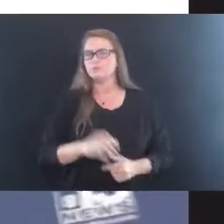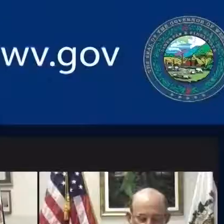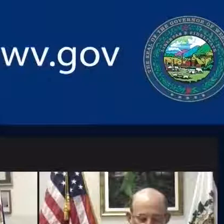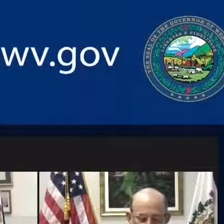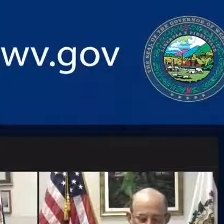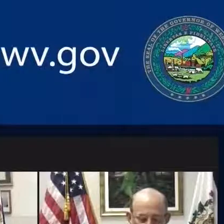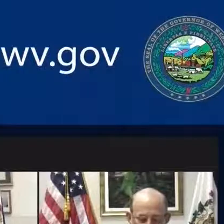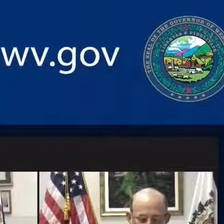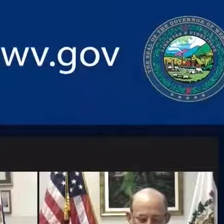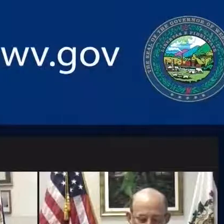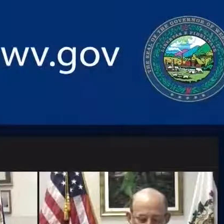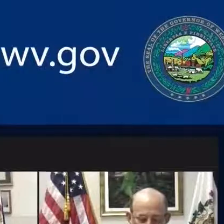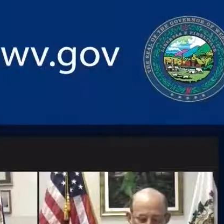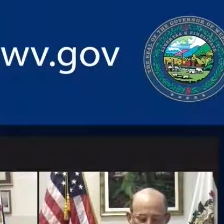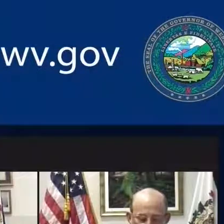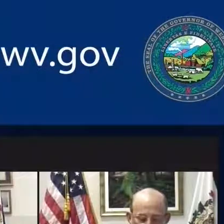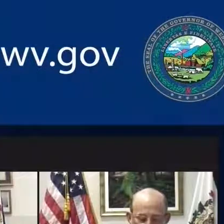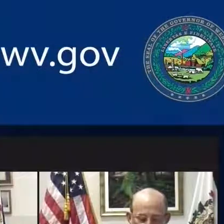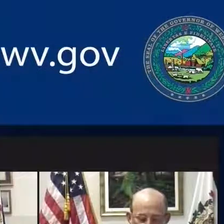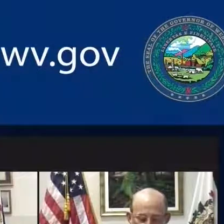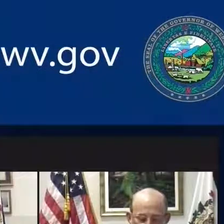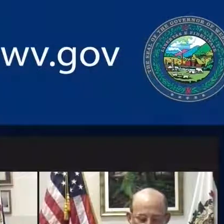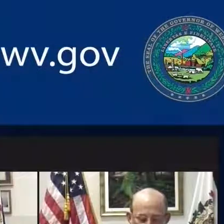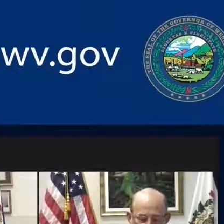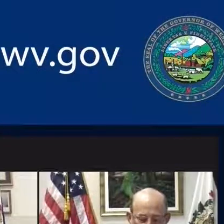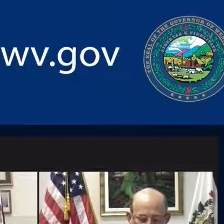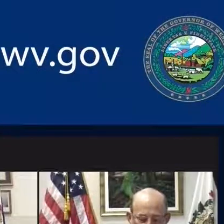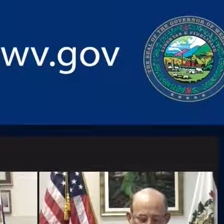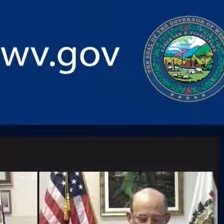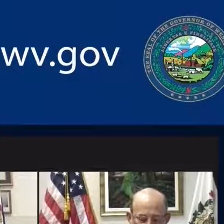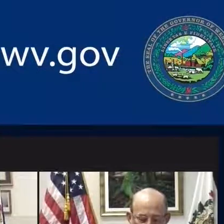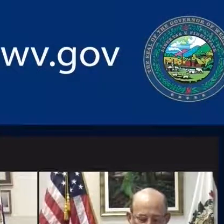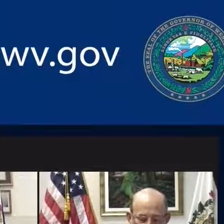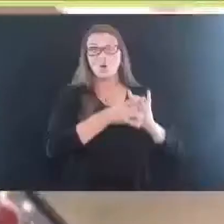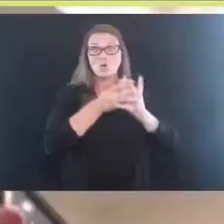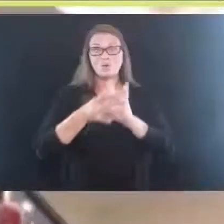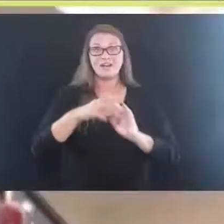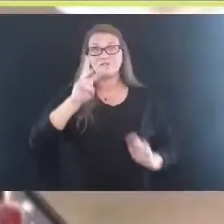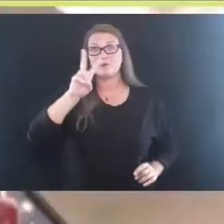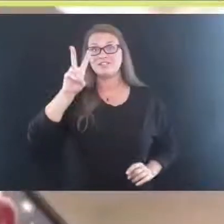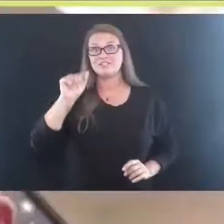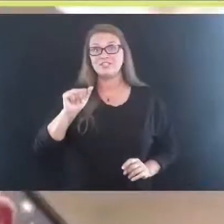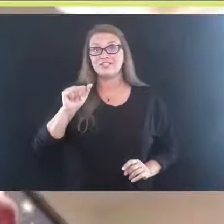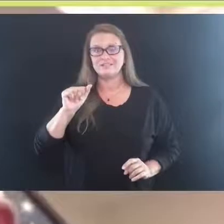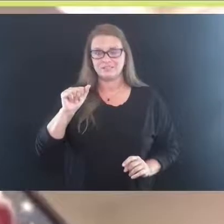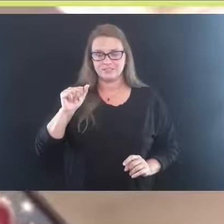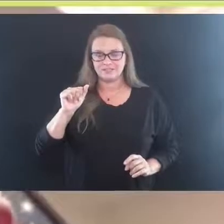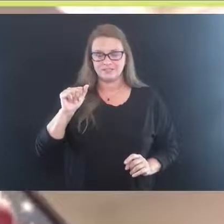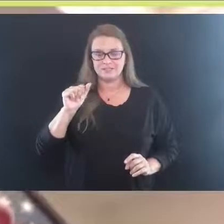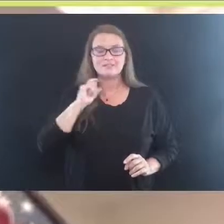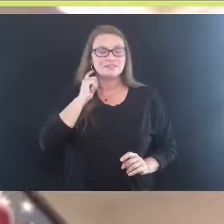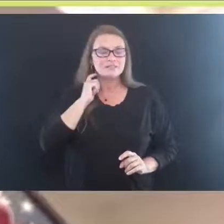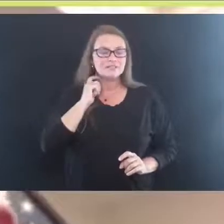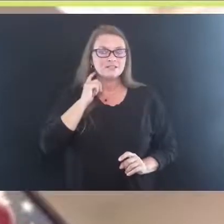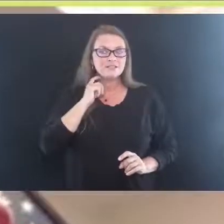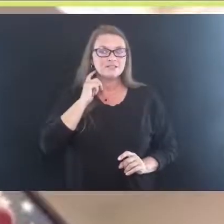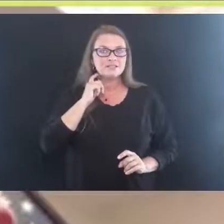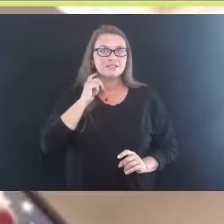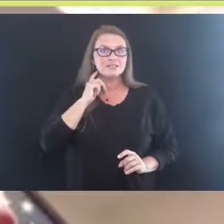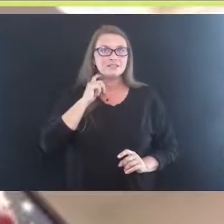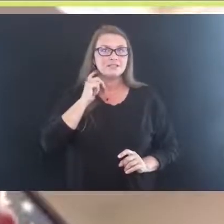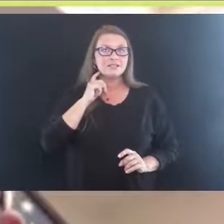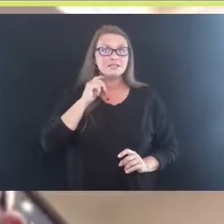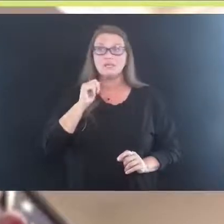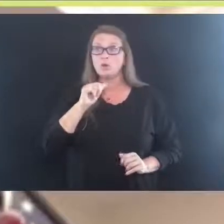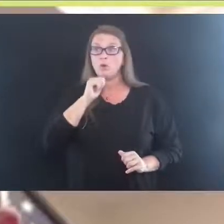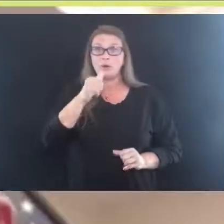Hoyer, you got to do this. Yes, sir, Governor. Related to West Virginia, Mark, I would call that an urban legend. There is not a